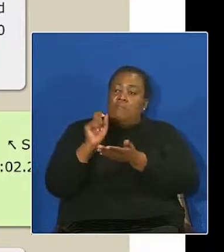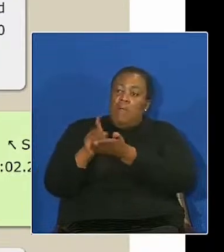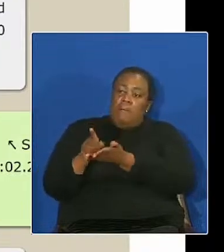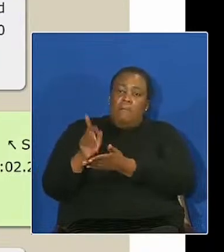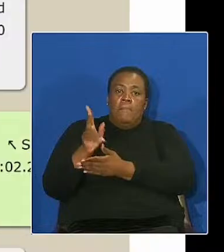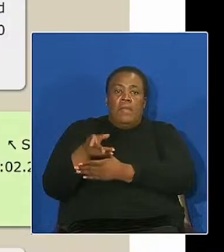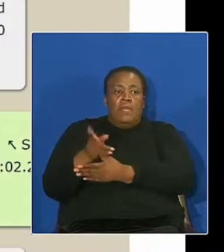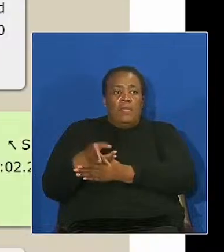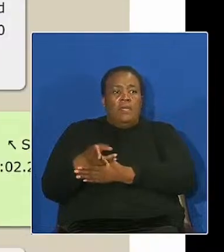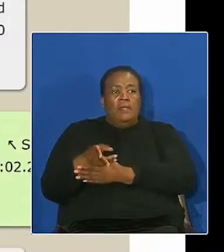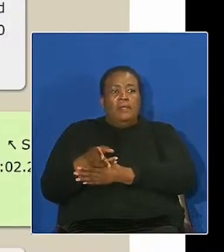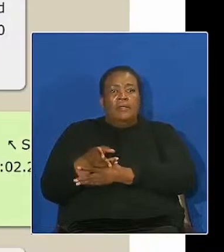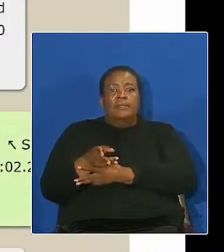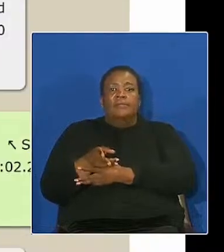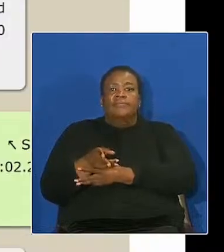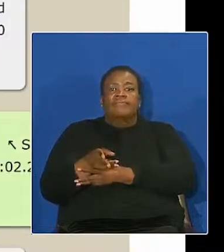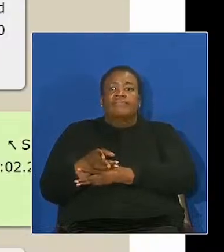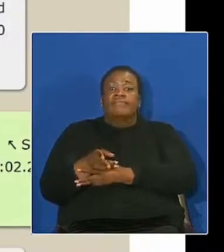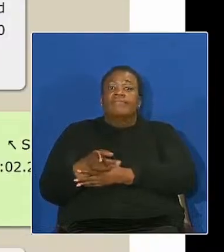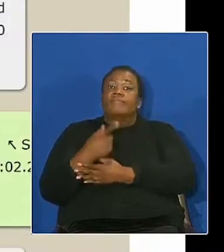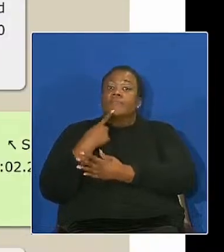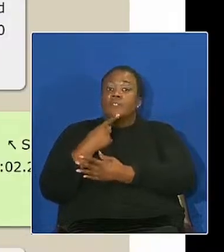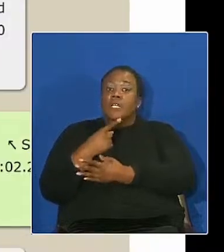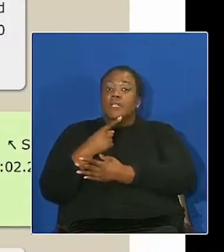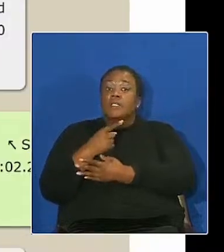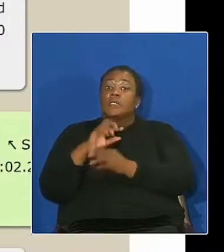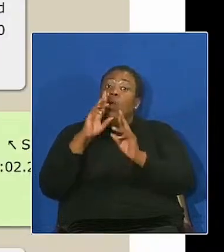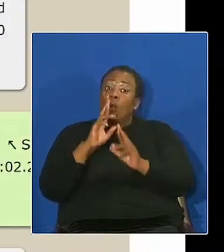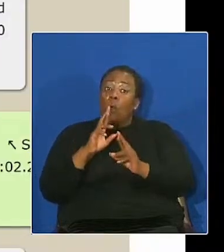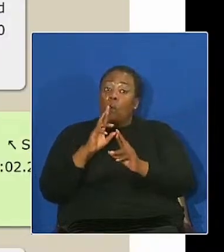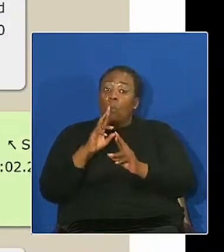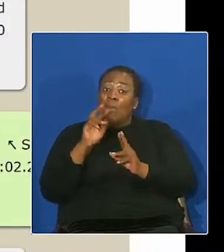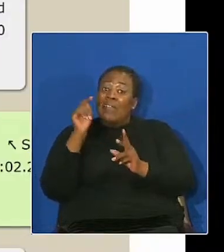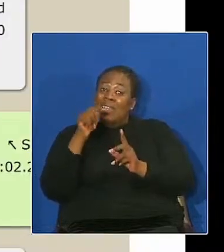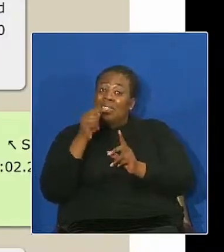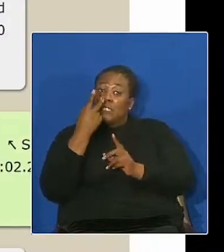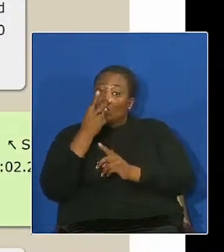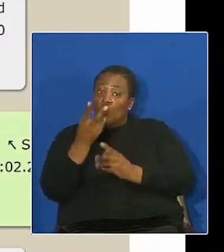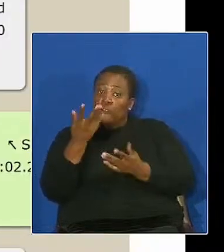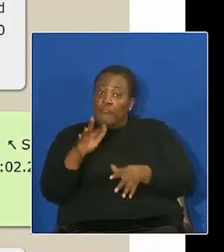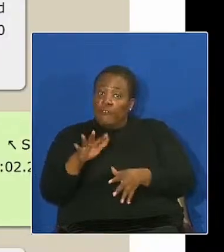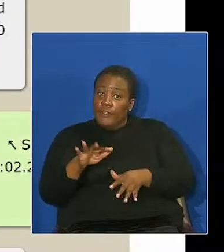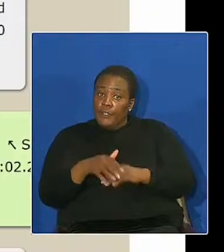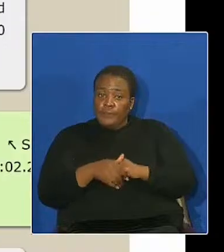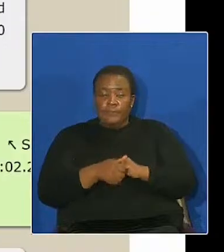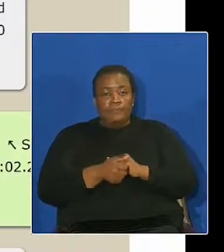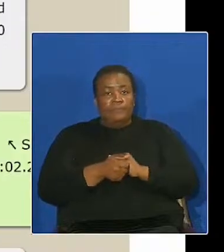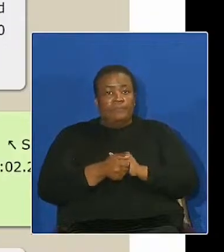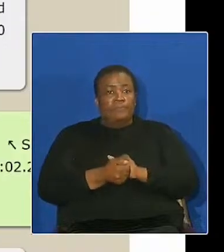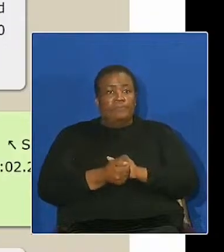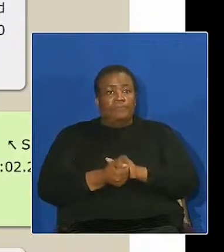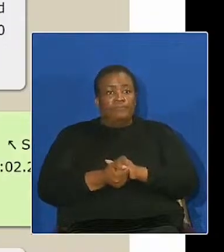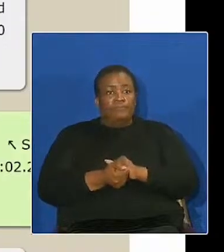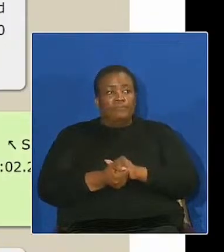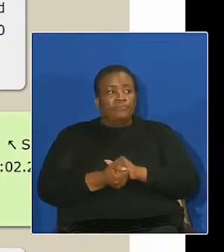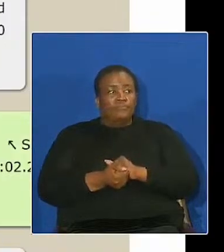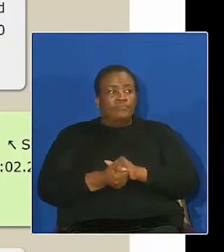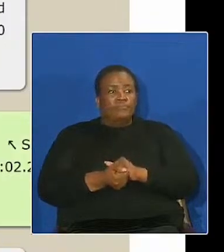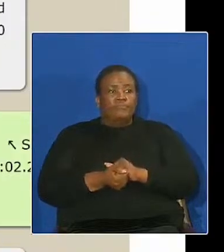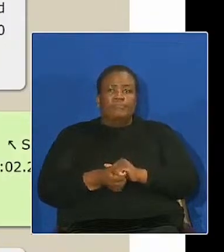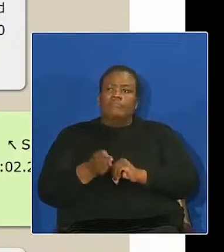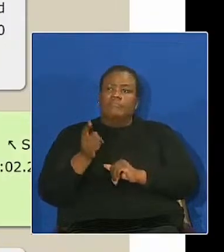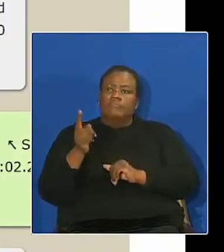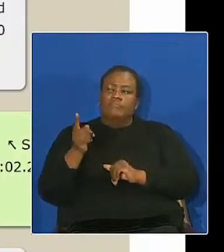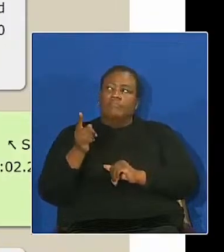sending a message which reads, "Hope you saw this." And then Mr. Matlala